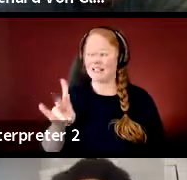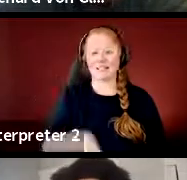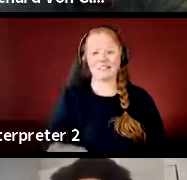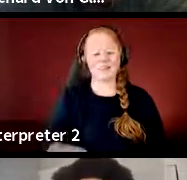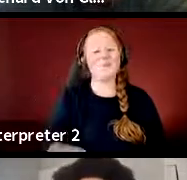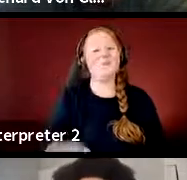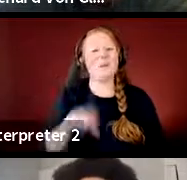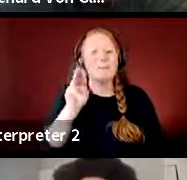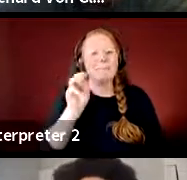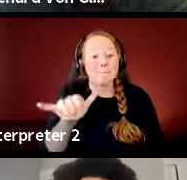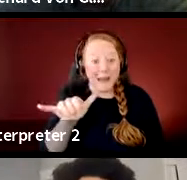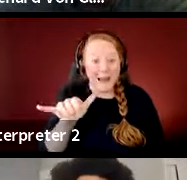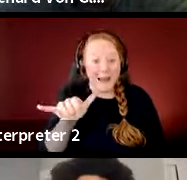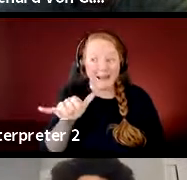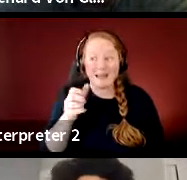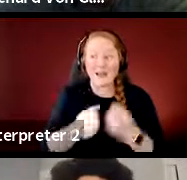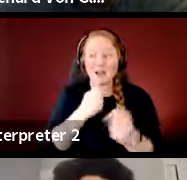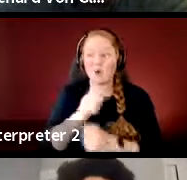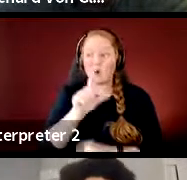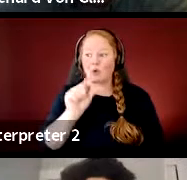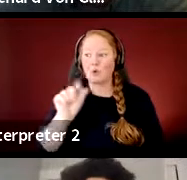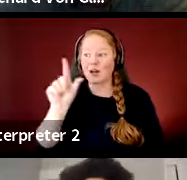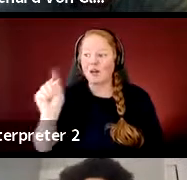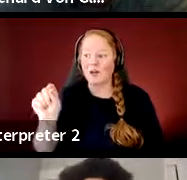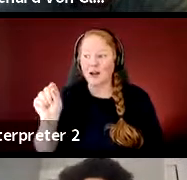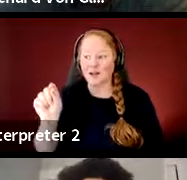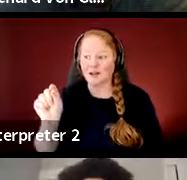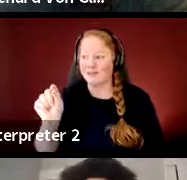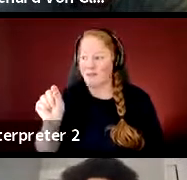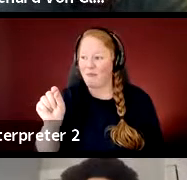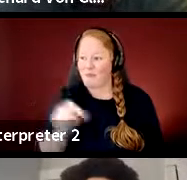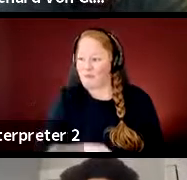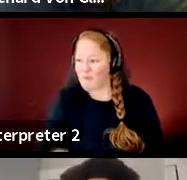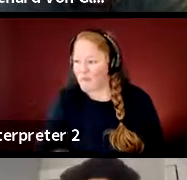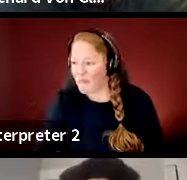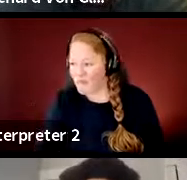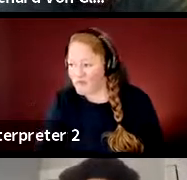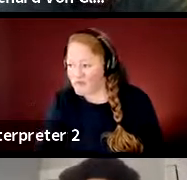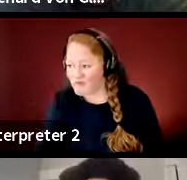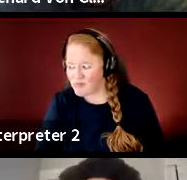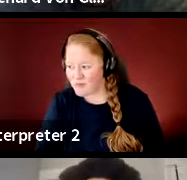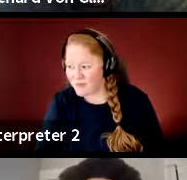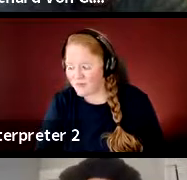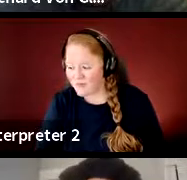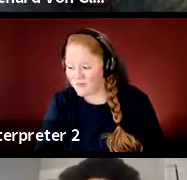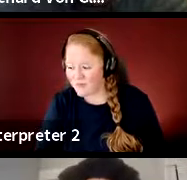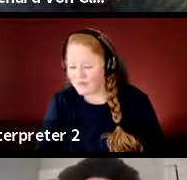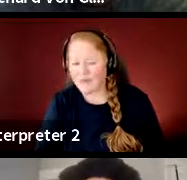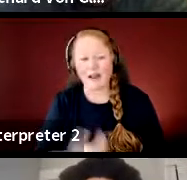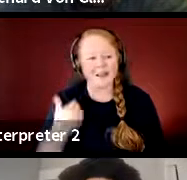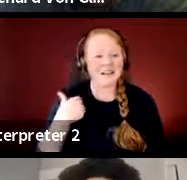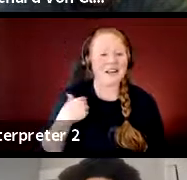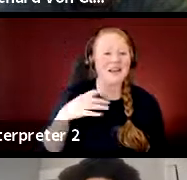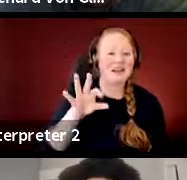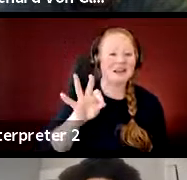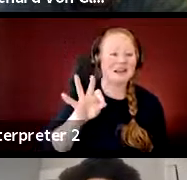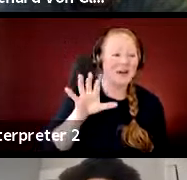2020, St. Louis City had childcare program capacity for 9,926 children, which is only